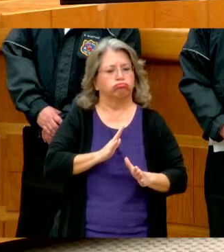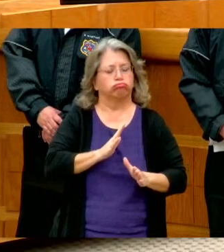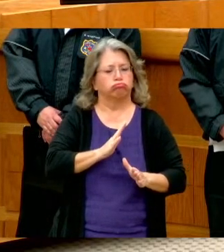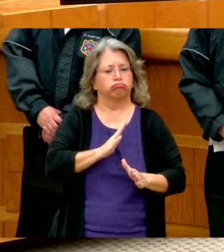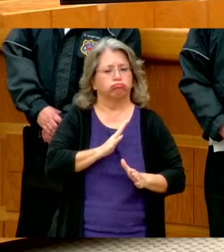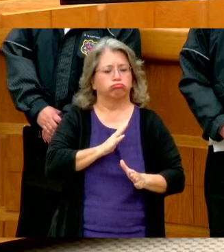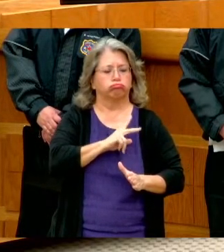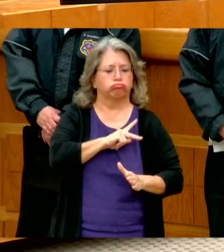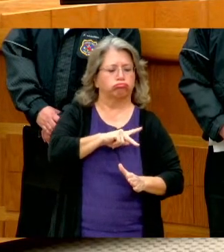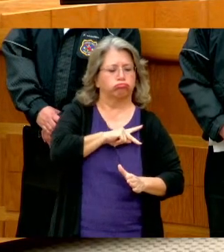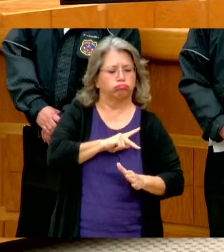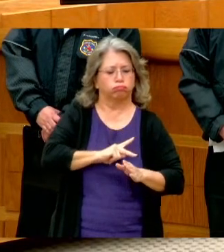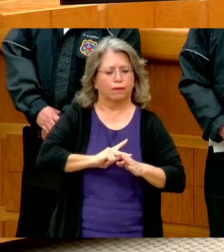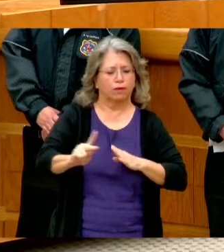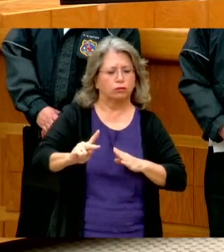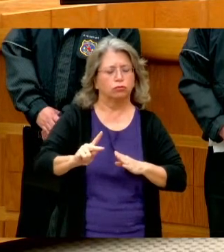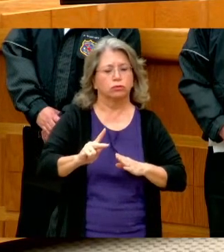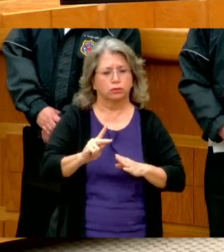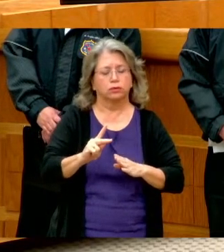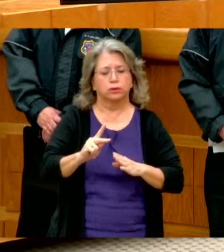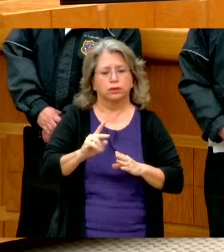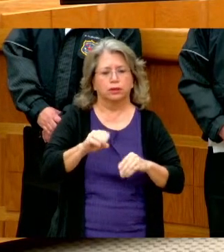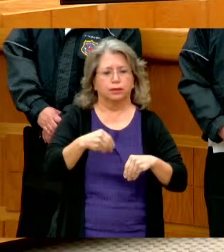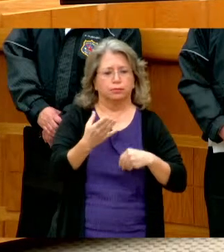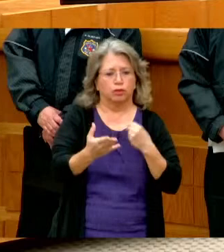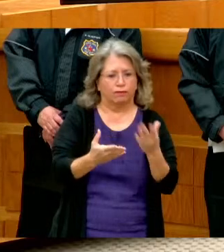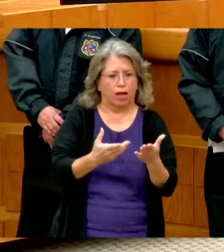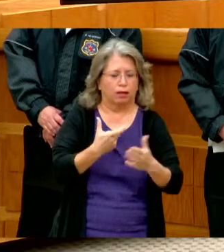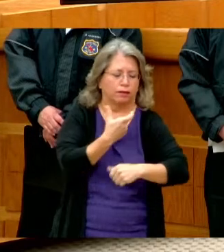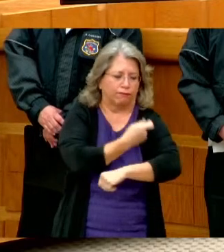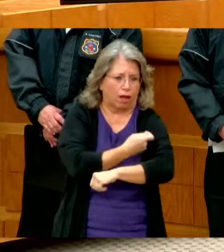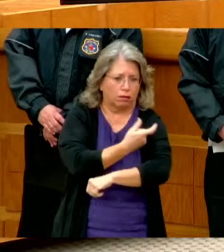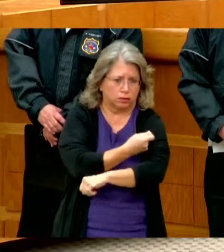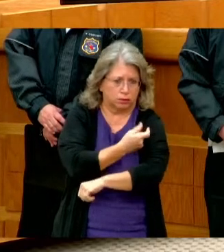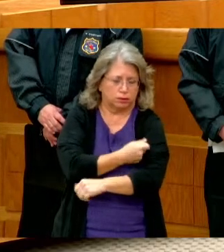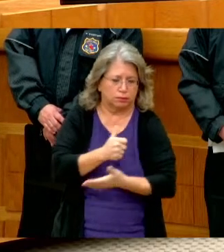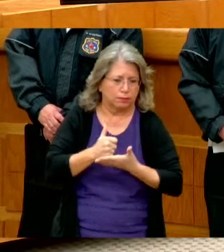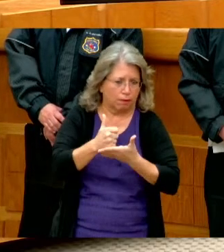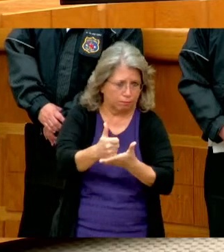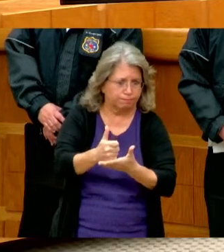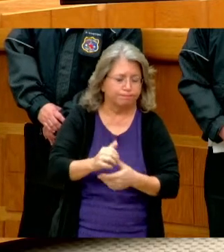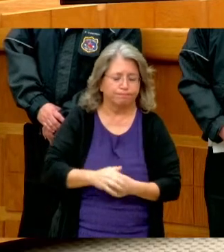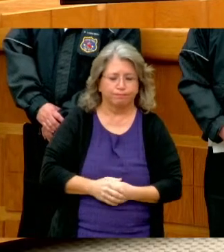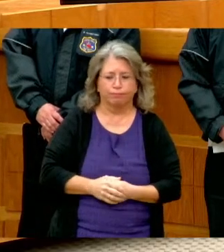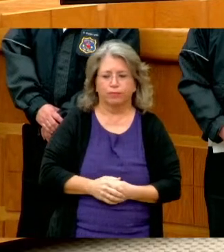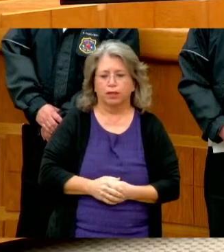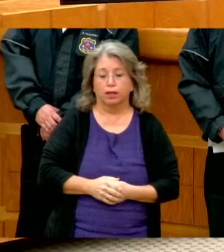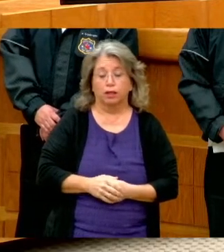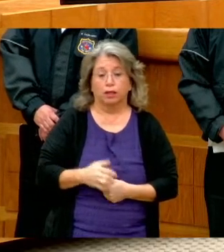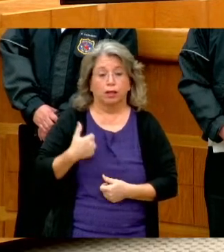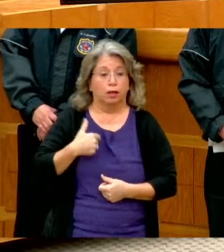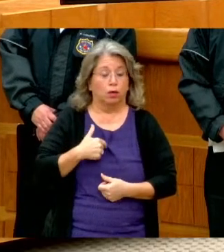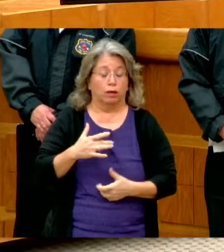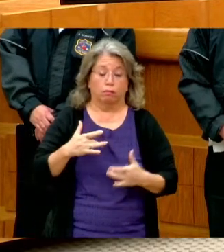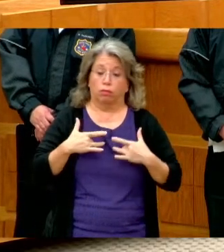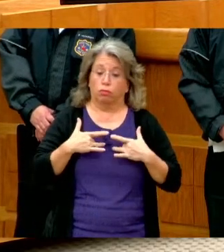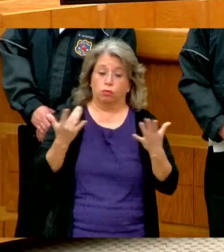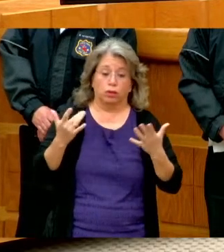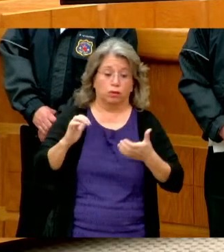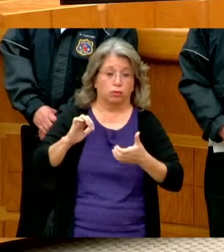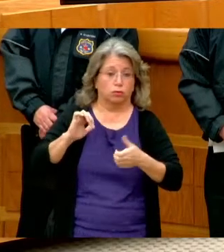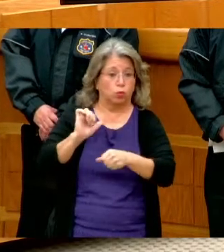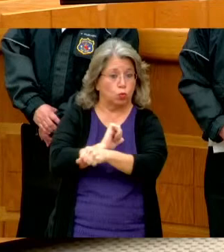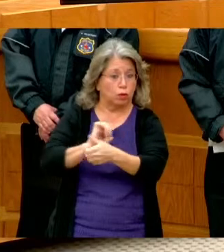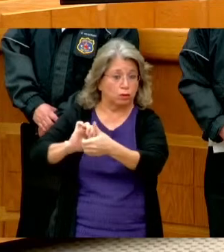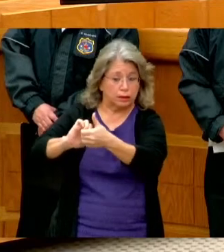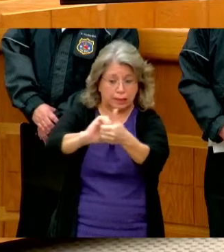in the administration of these vaccines. So we're delighted to be working together as a county and the city,